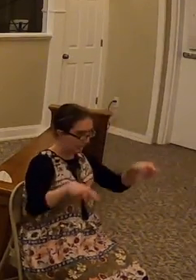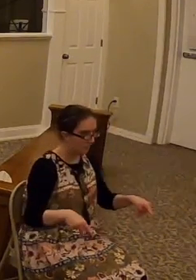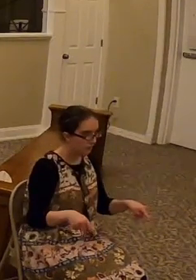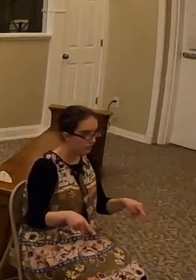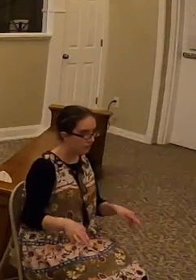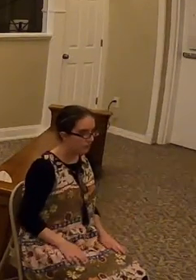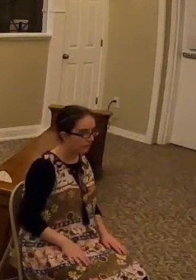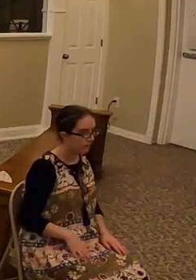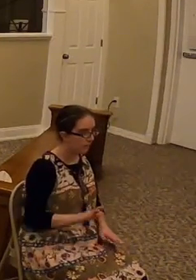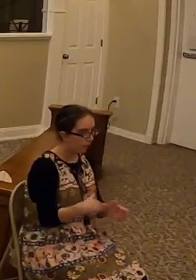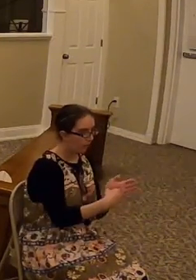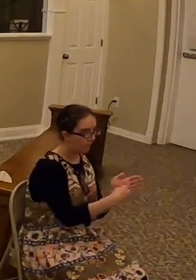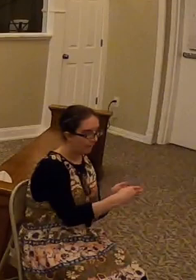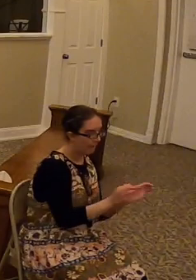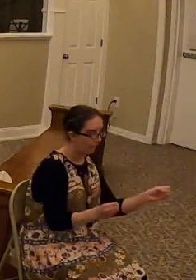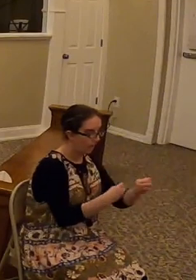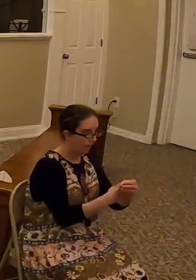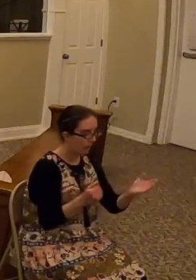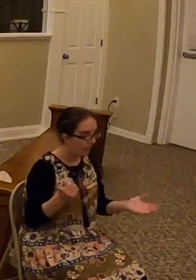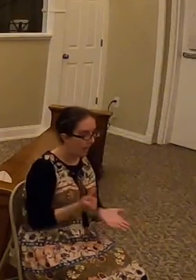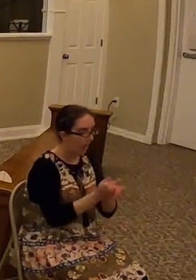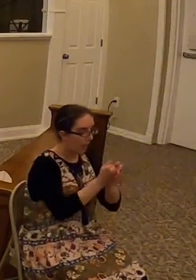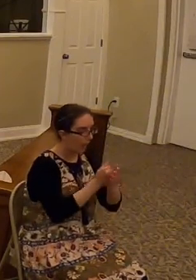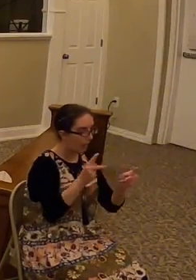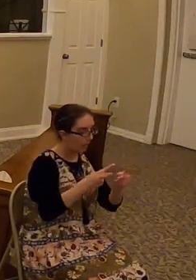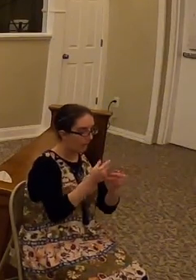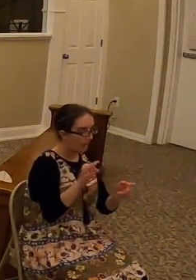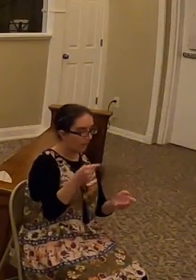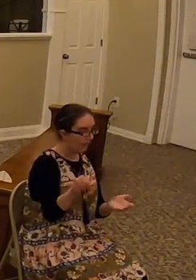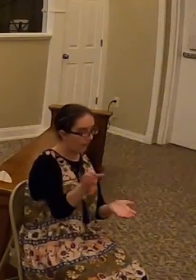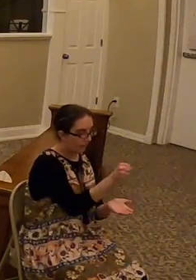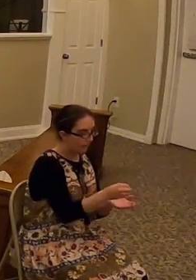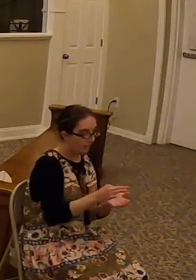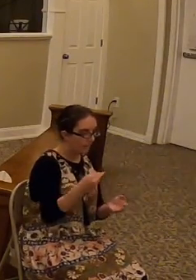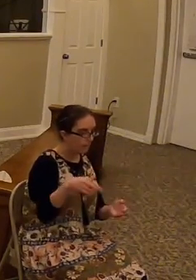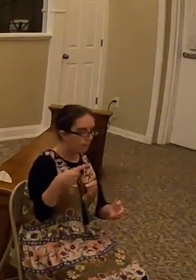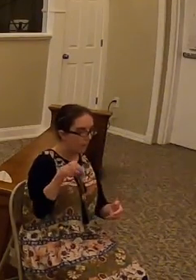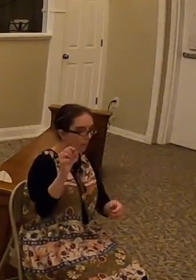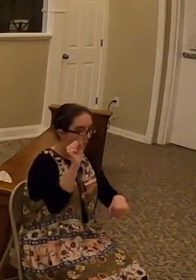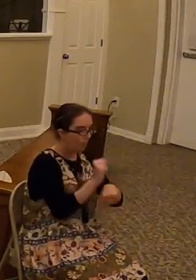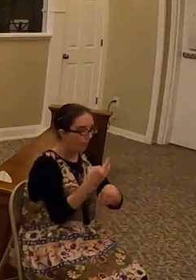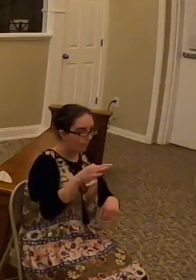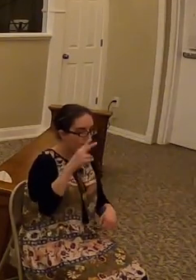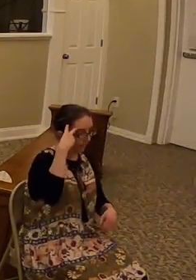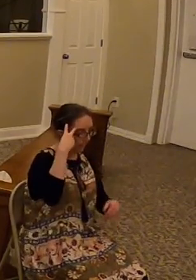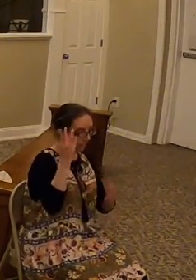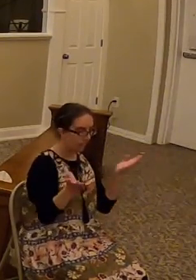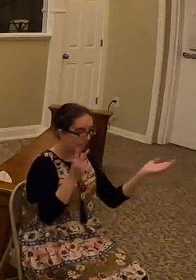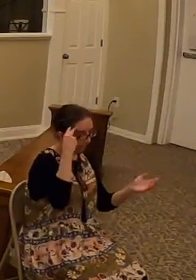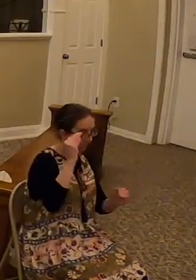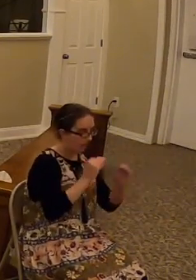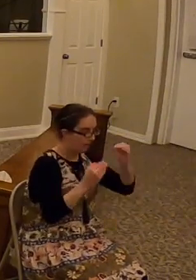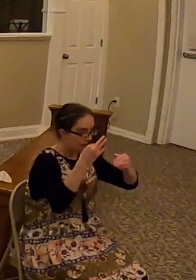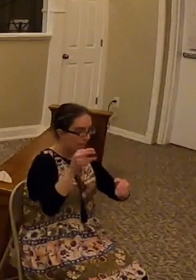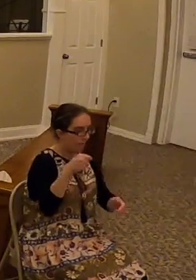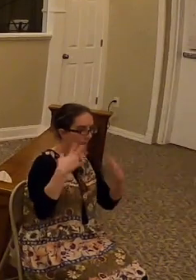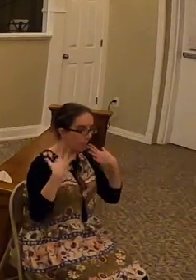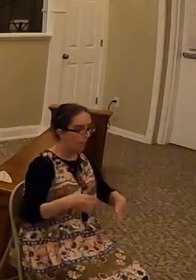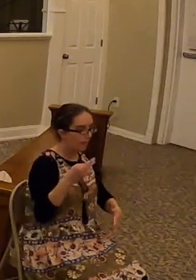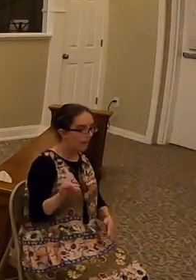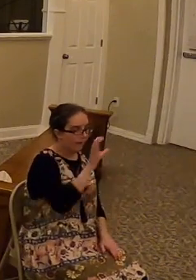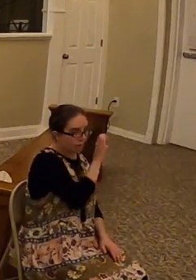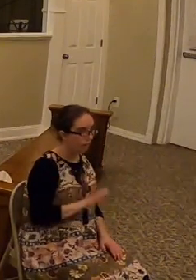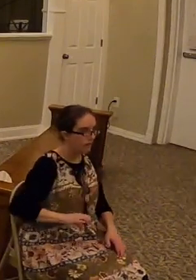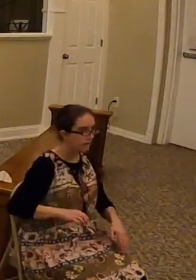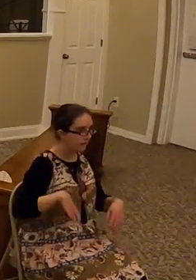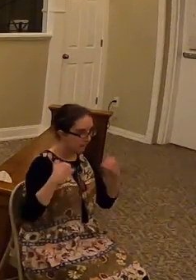Amen. All of these offices are to help in the perfecting of the saints for the work of service for the building up of the body of